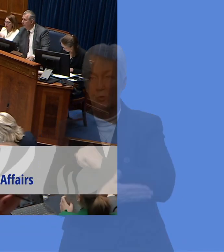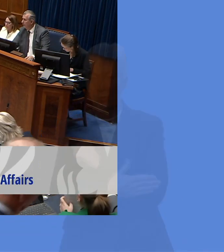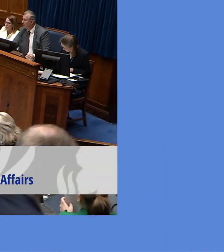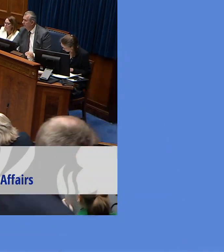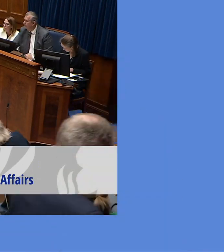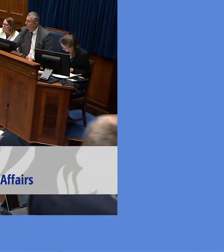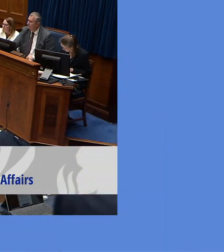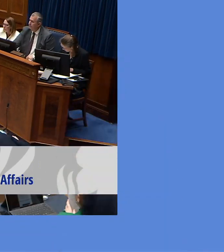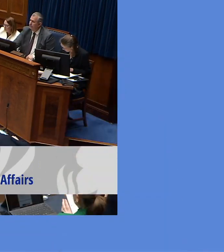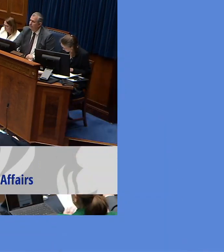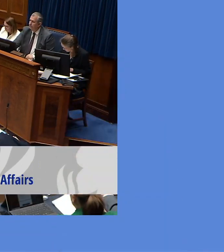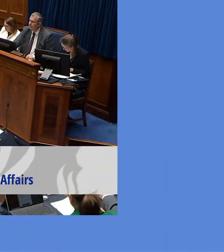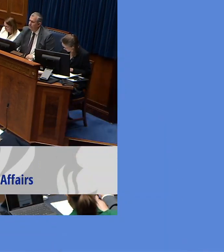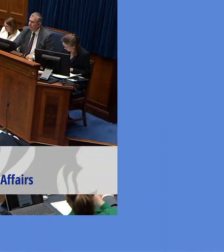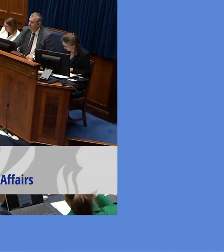Mark Durkin.